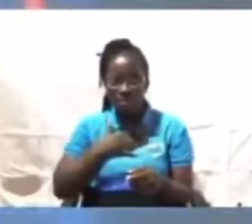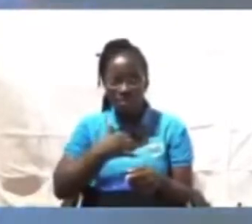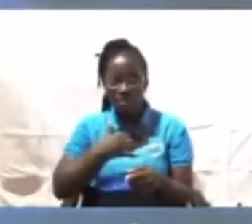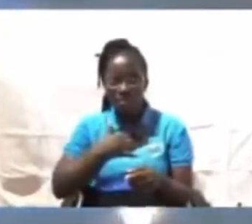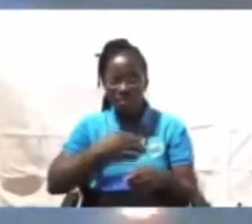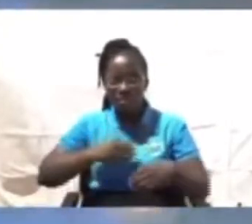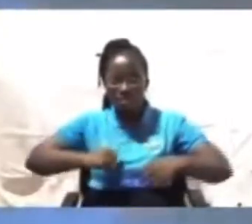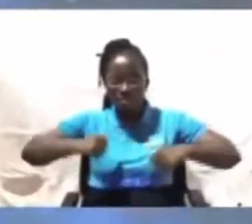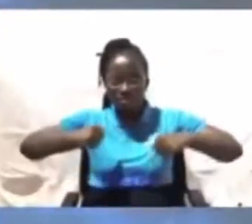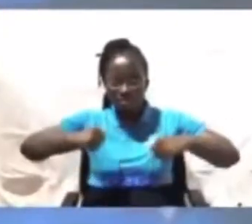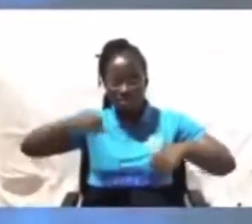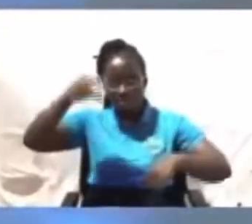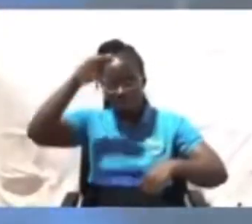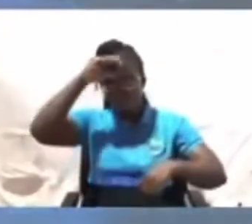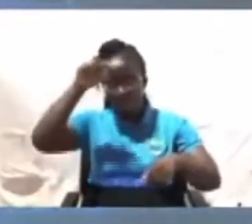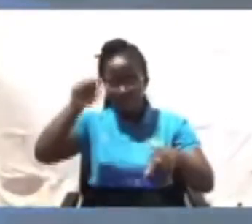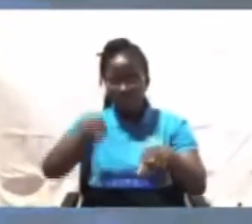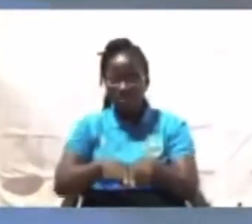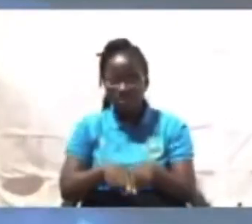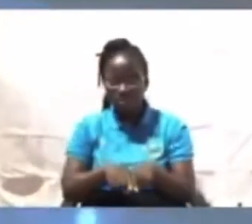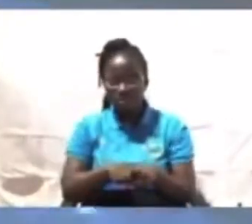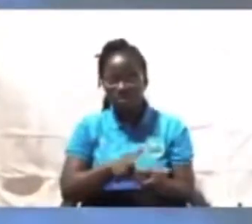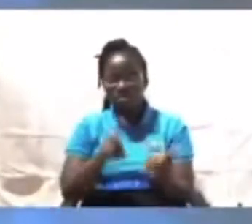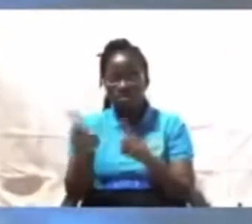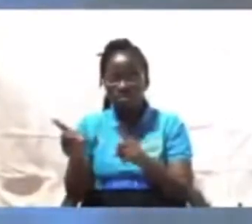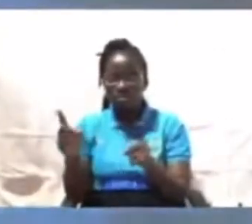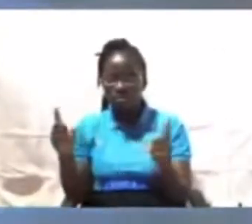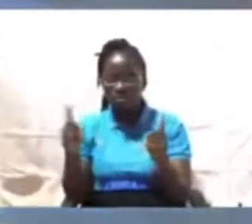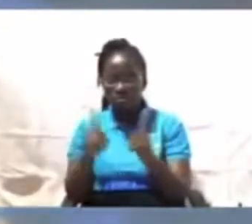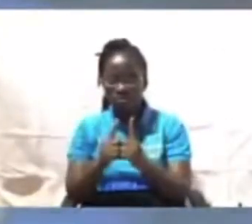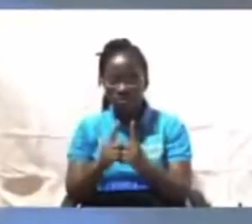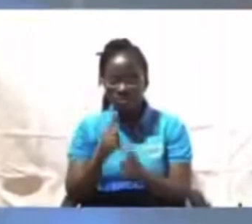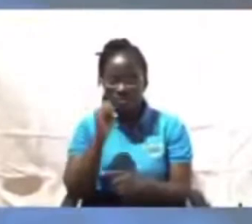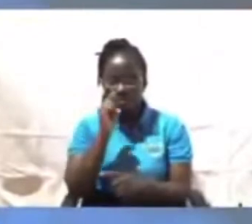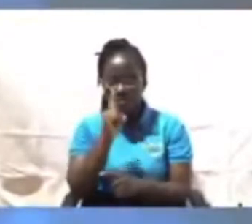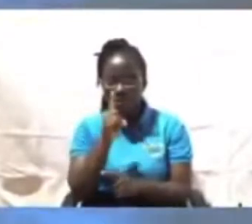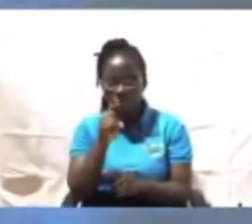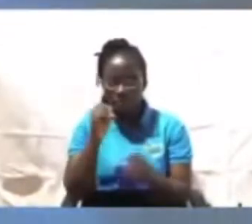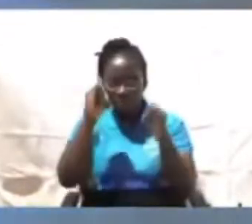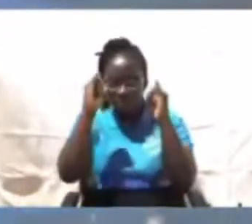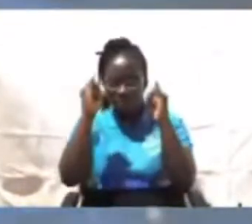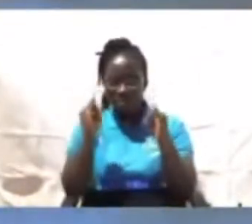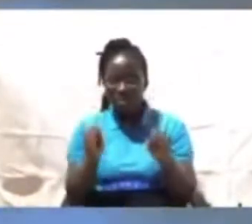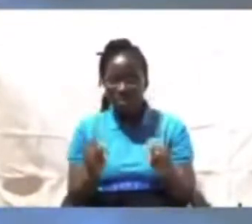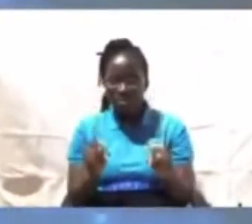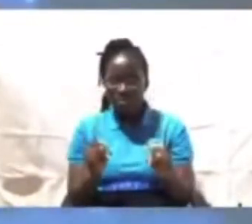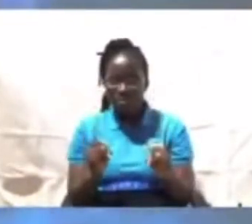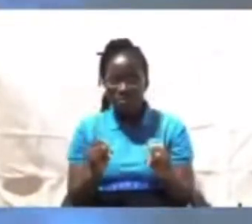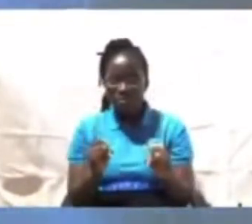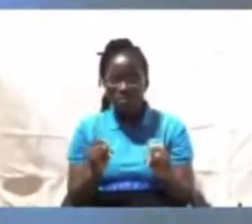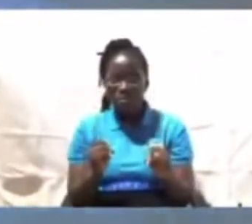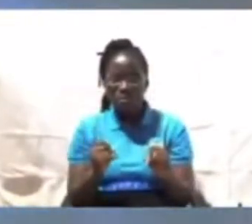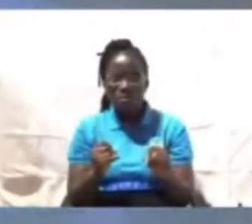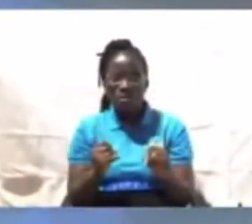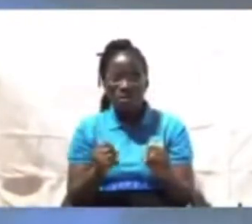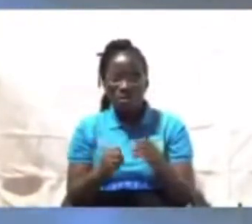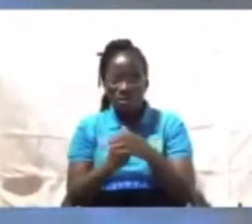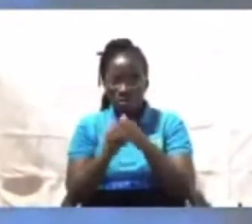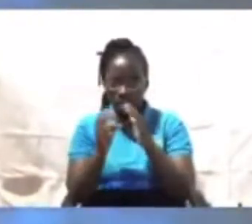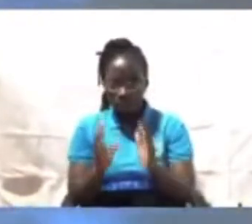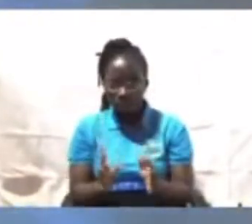na eduro wura na aka kire ye nse. Say drone be buamia. Before I say a dear drone baby drew